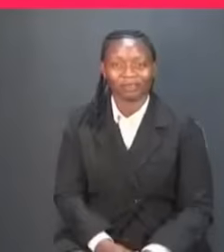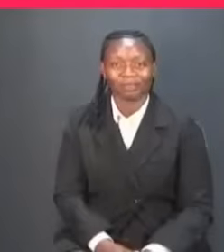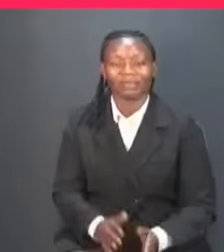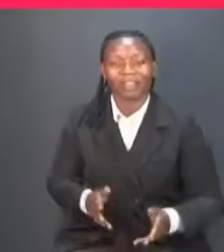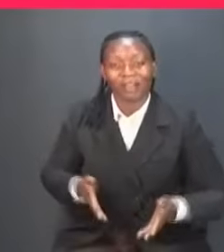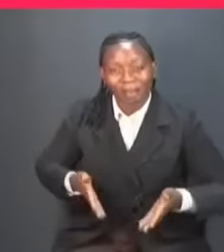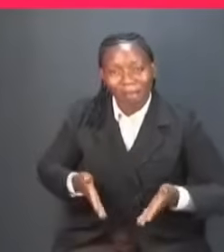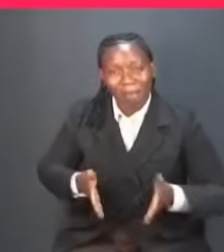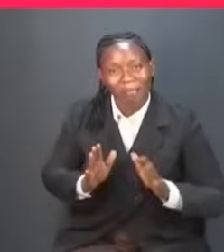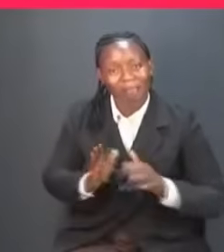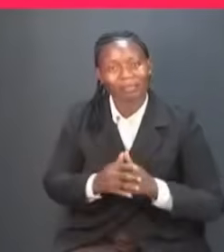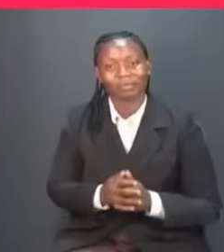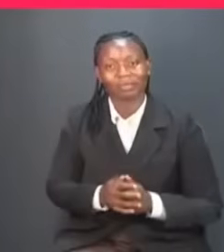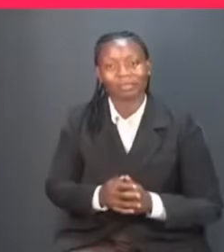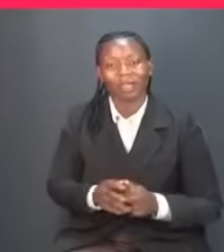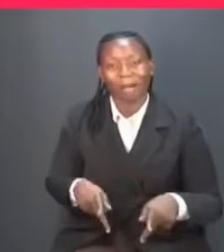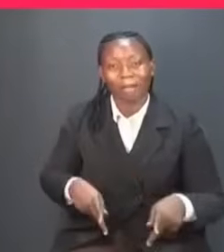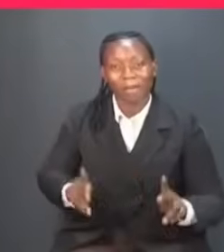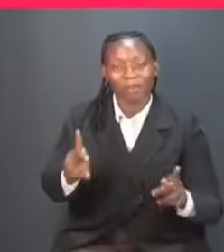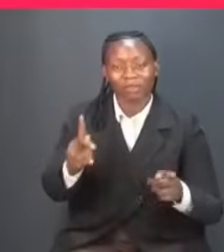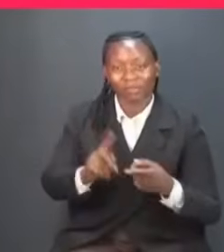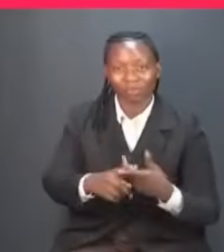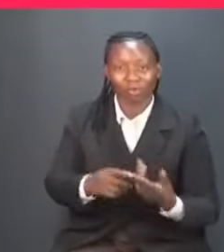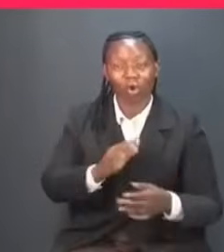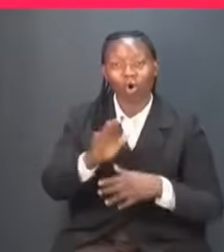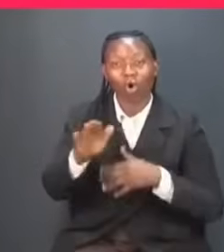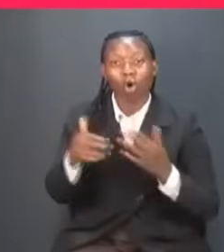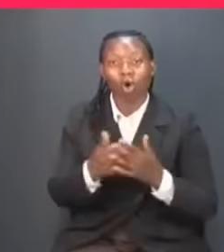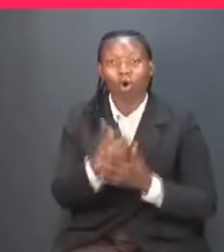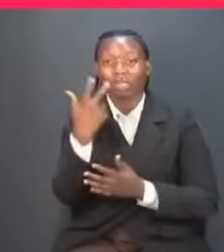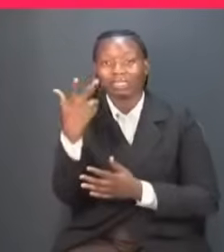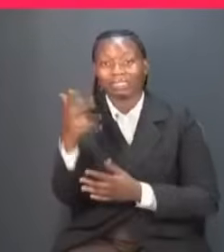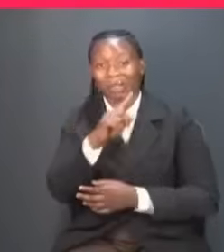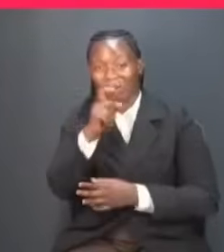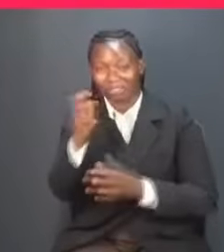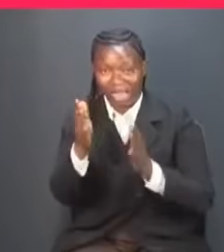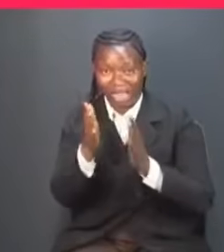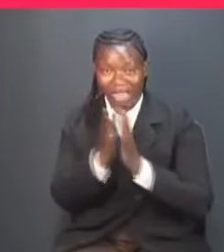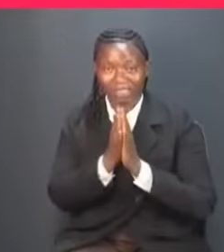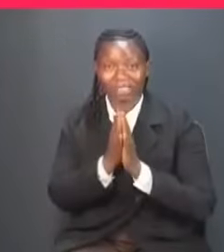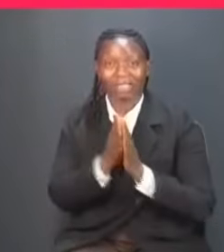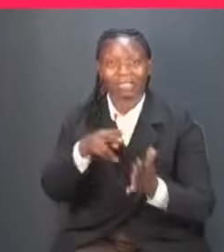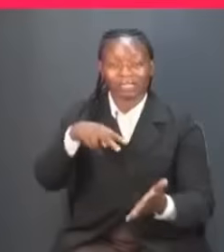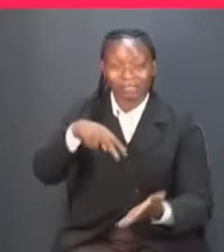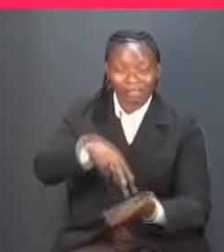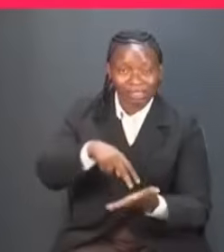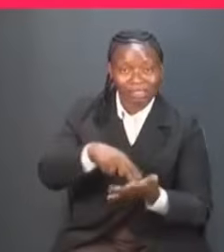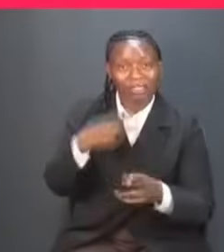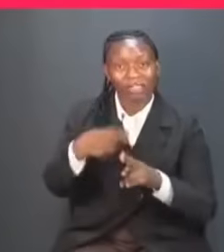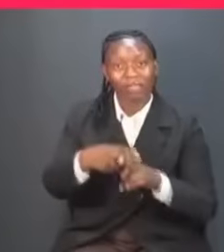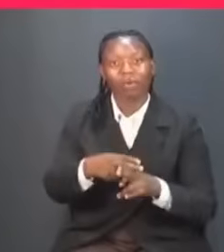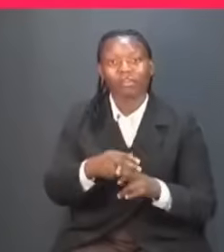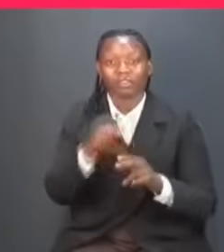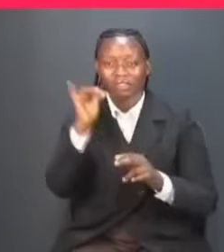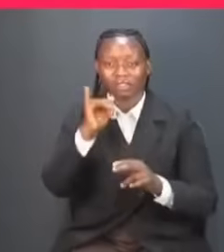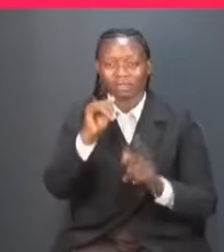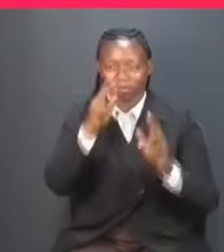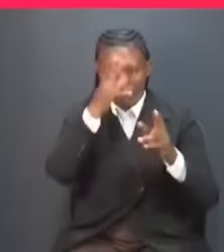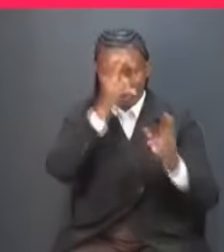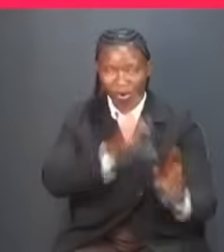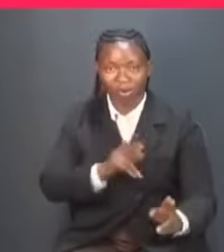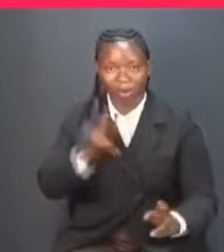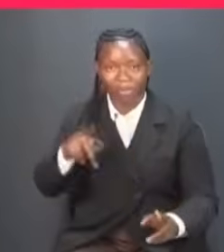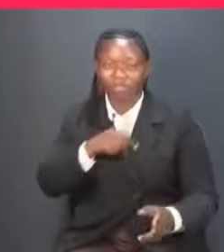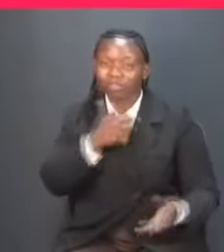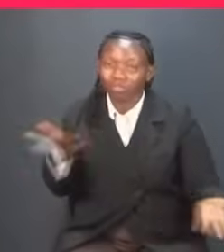granted him the permission because all the three questions stand in the name of that honorable member, and he